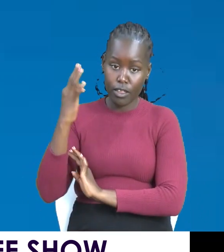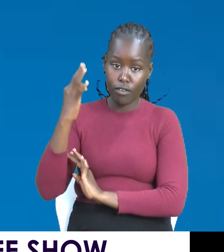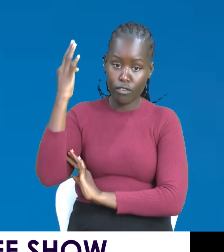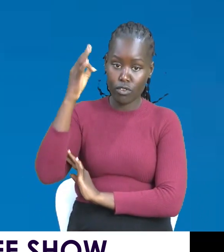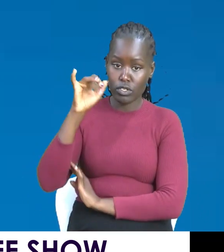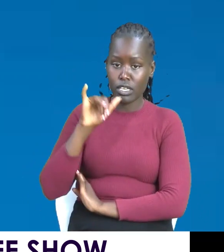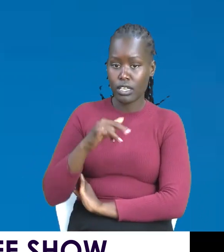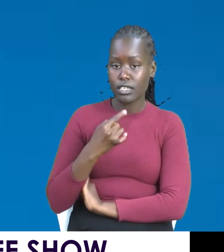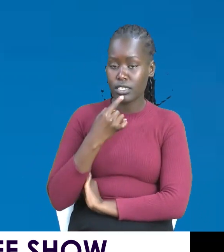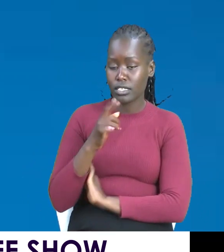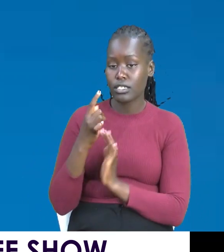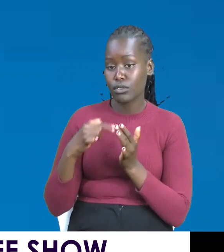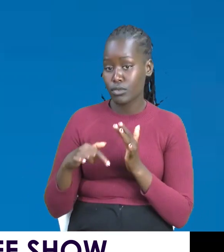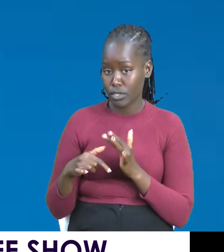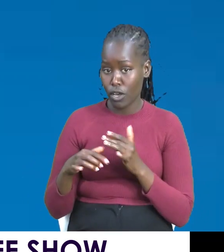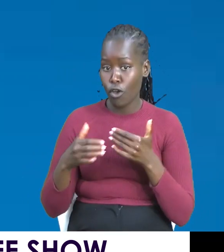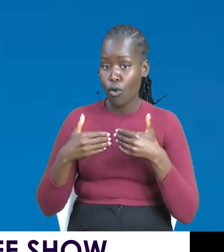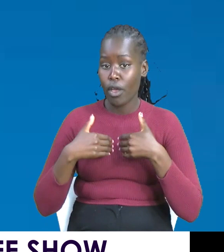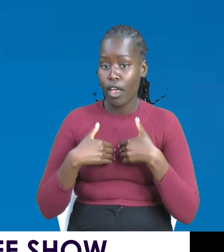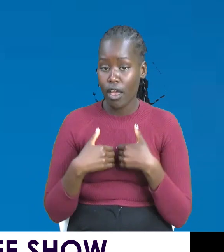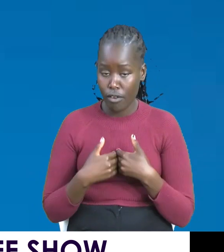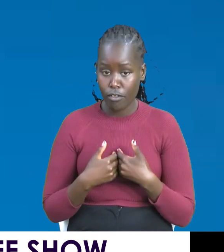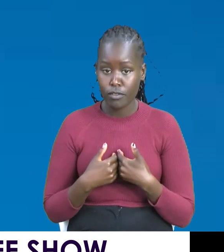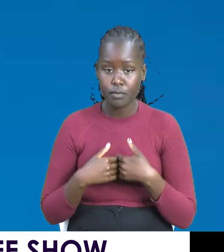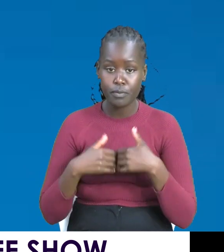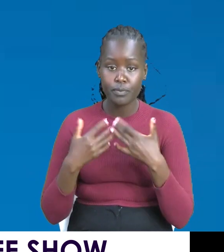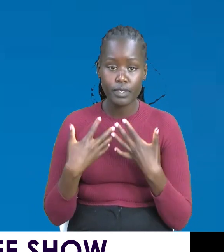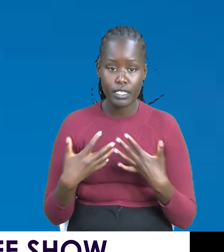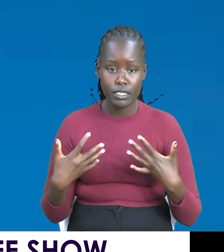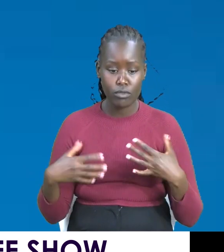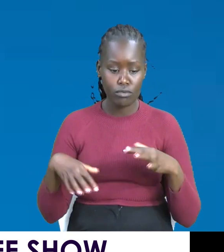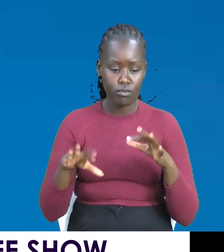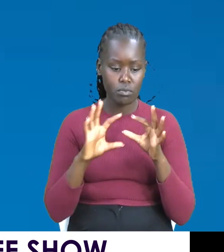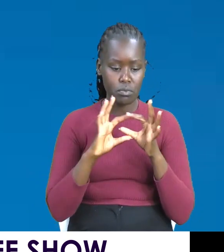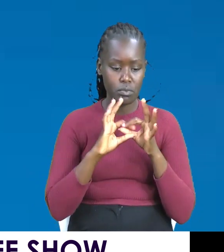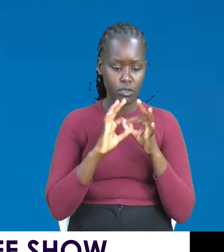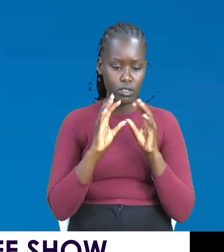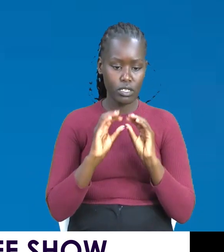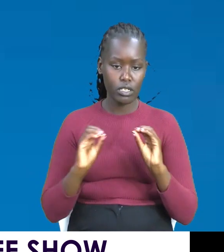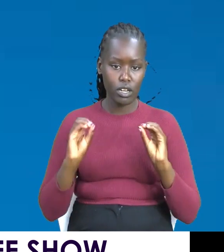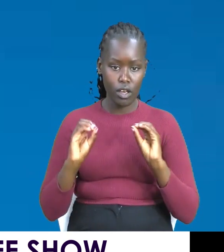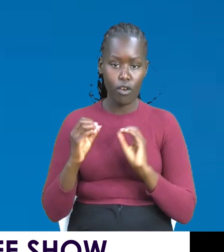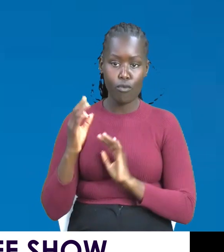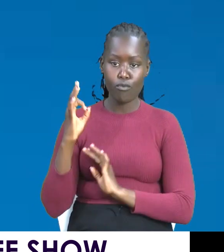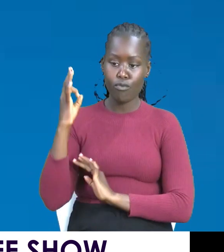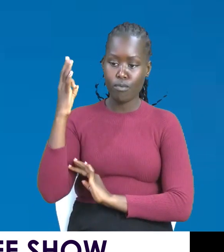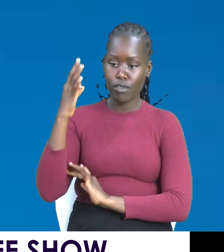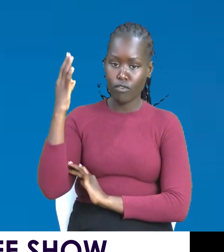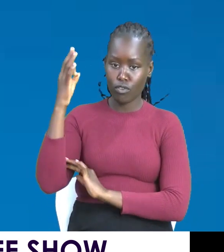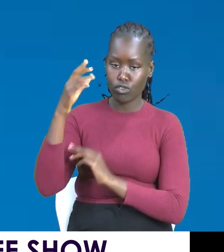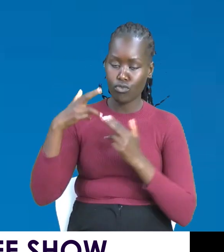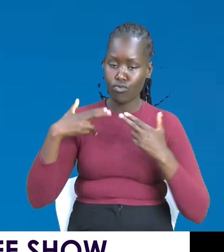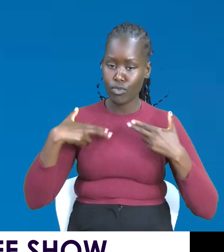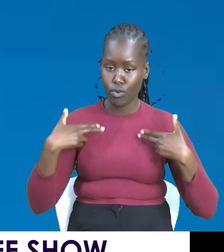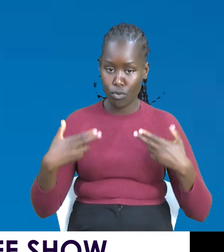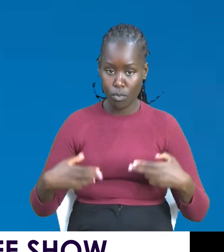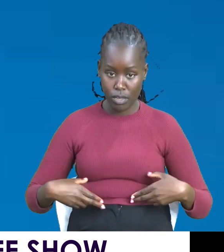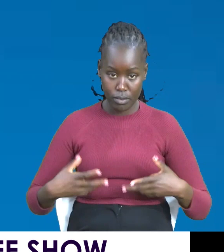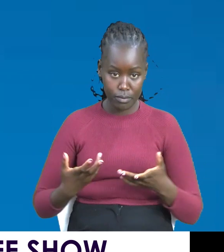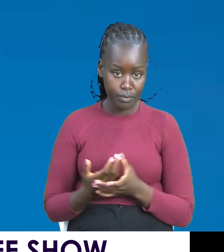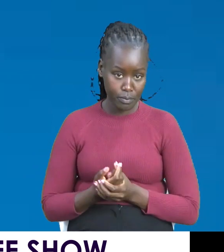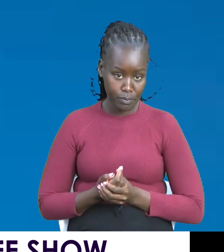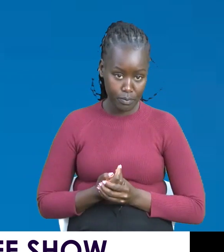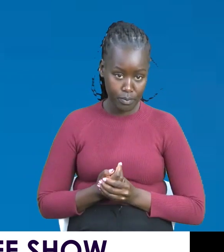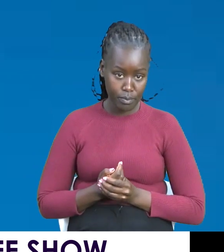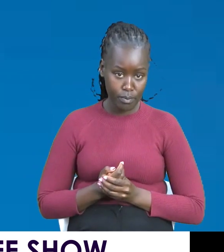tells us something. There is something that needs to be disconnected from the future of humanity. There